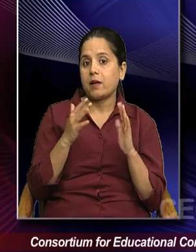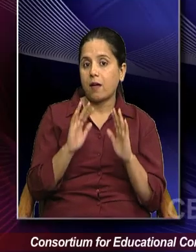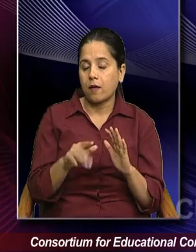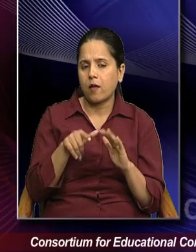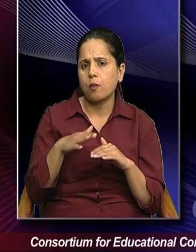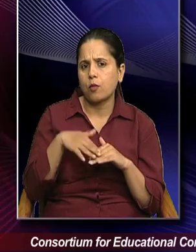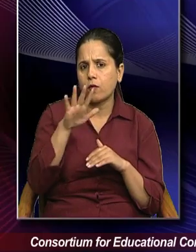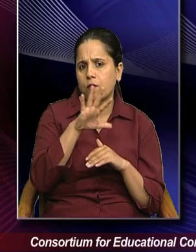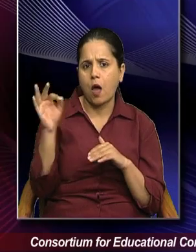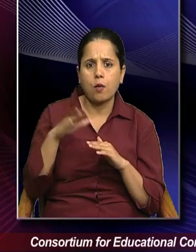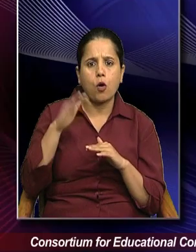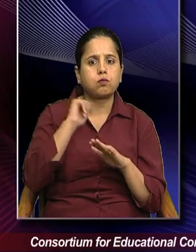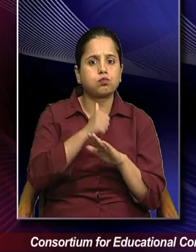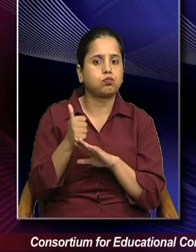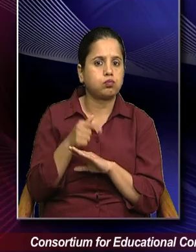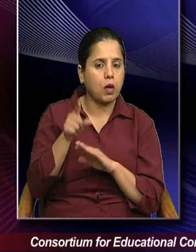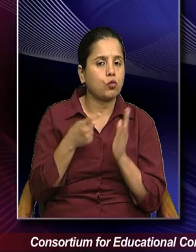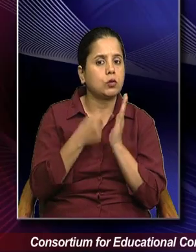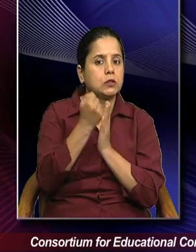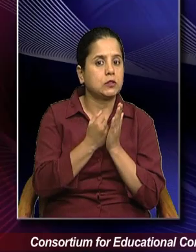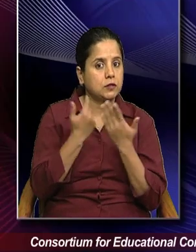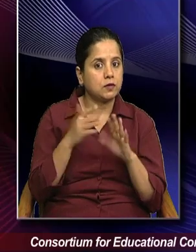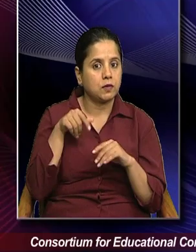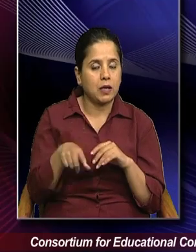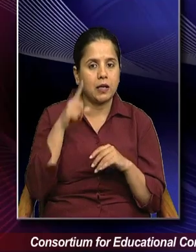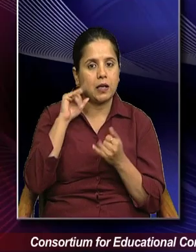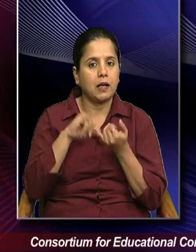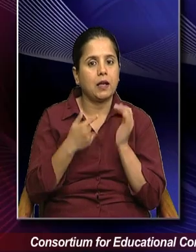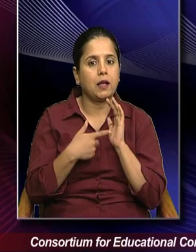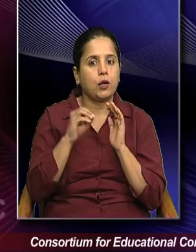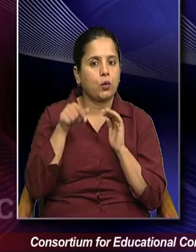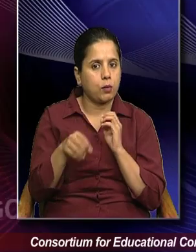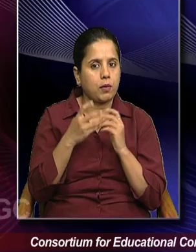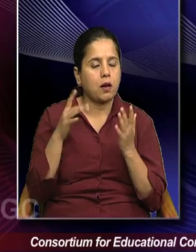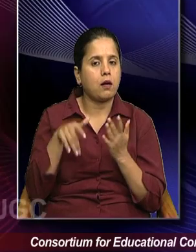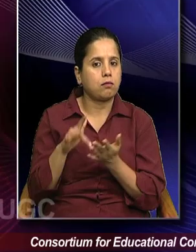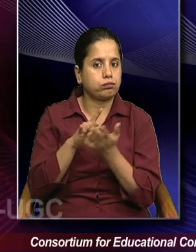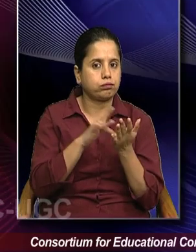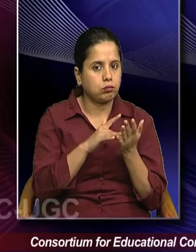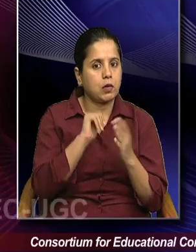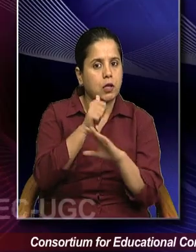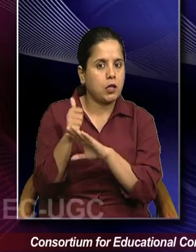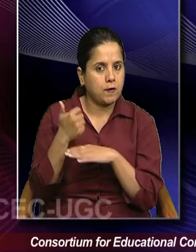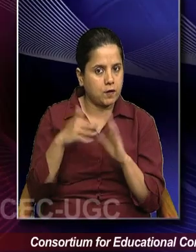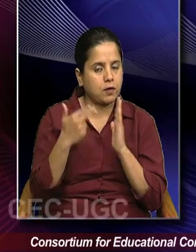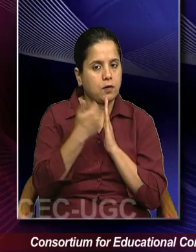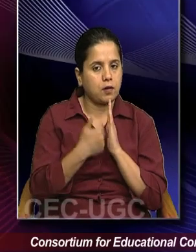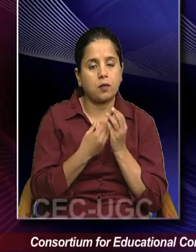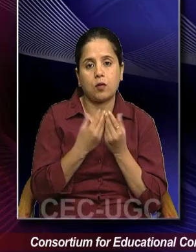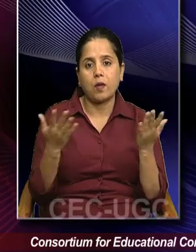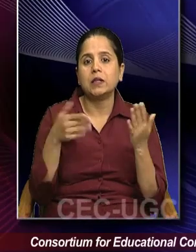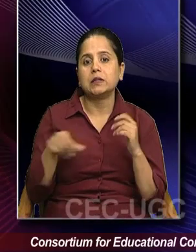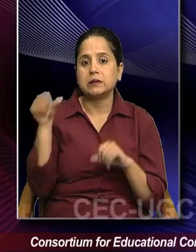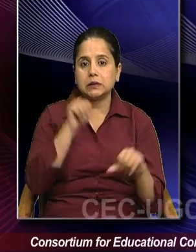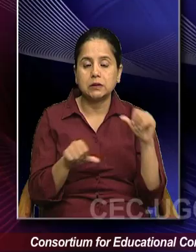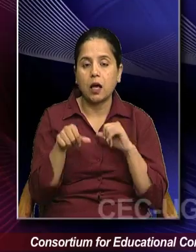more than 500 startups has been registered under the ISRO's aegis, various agencies of ISRO, and lot of science